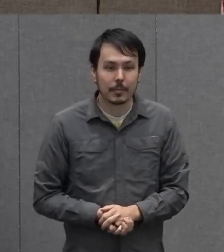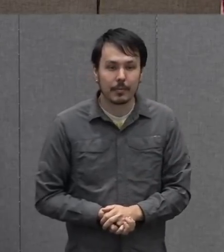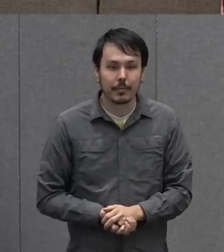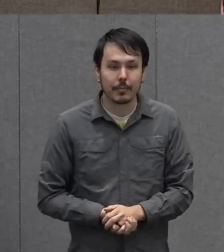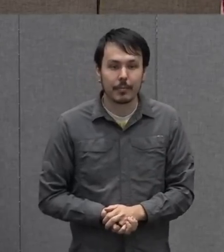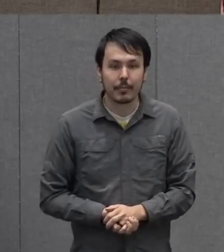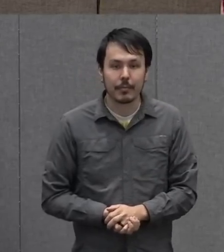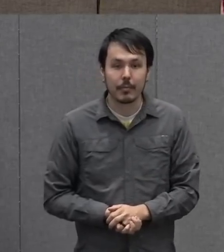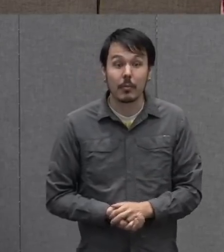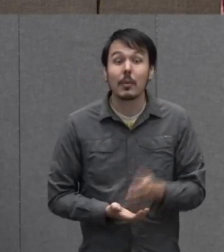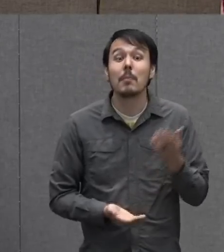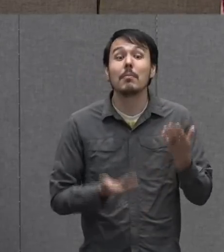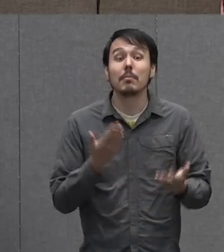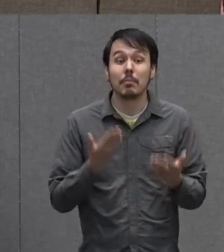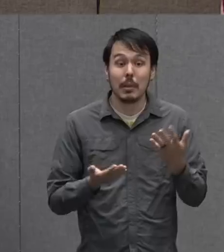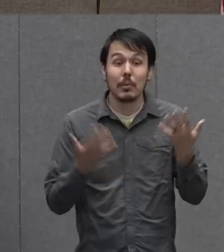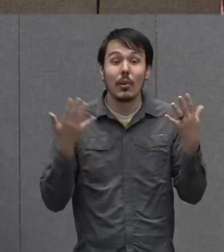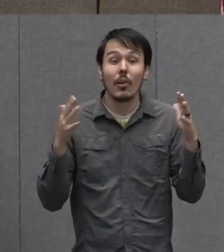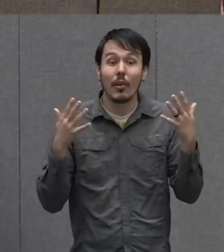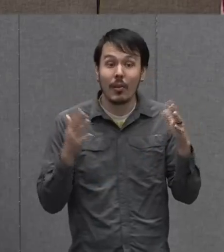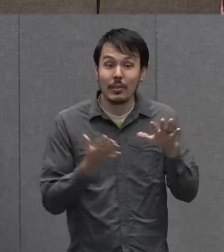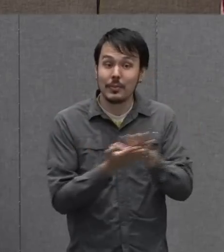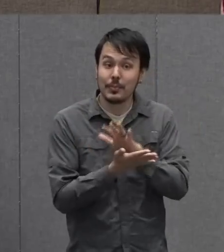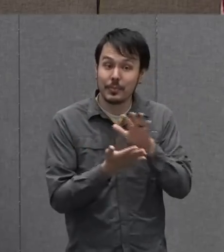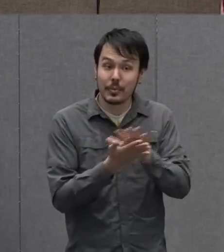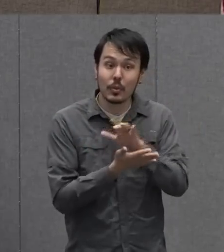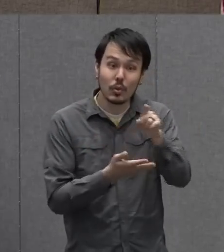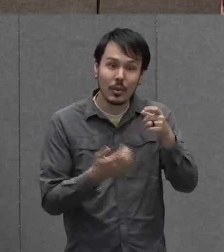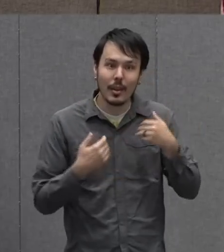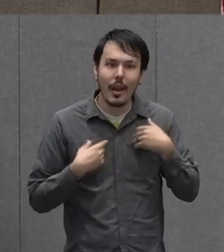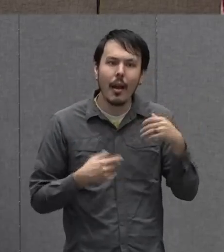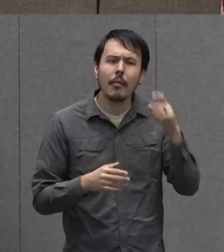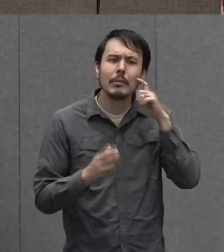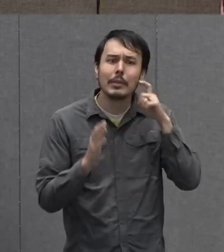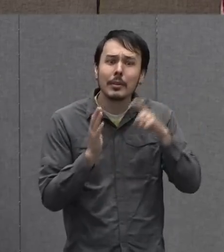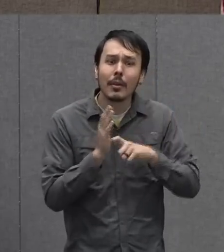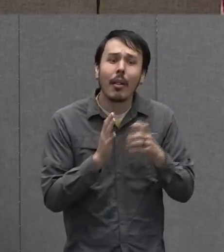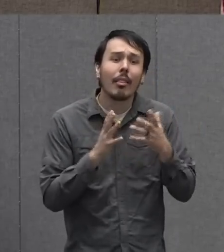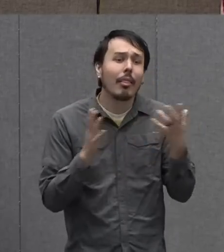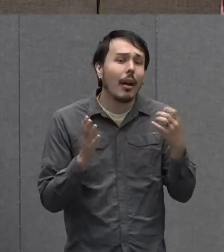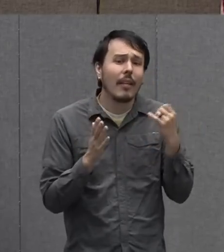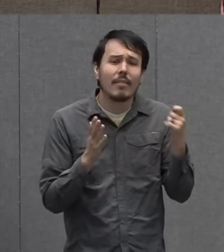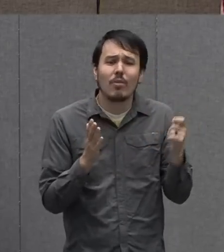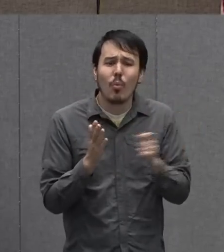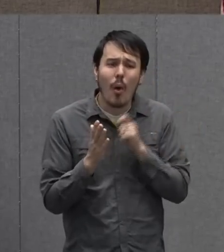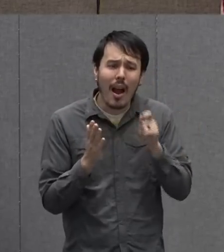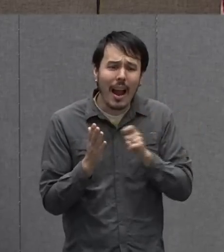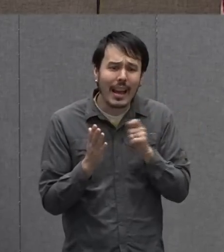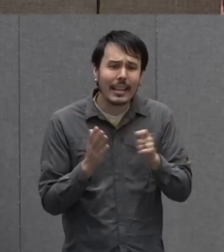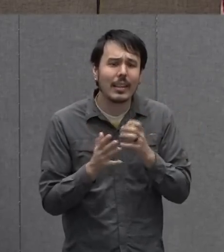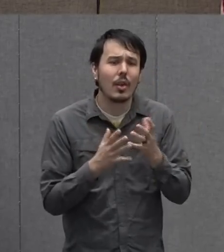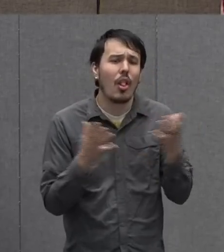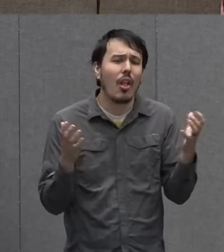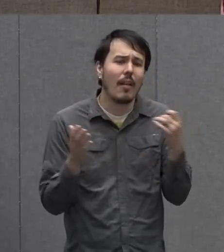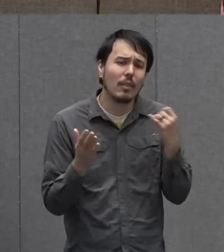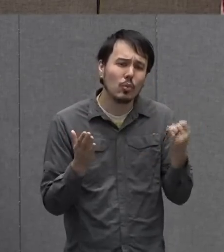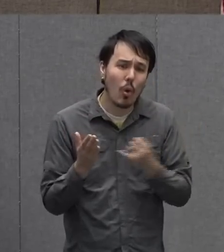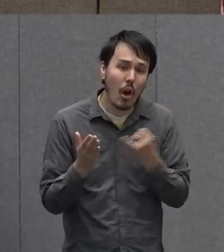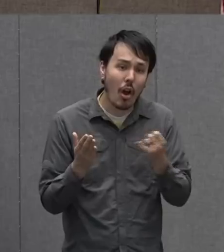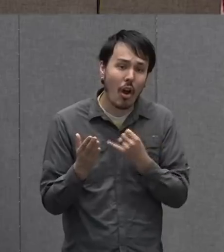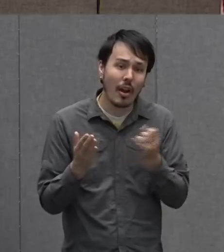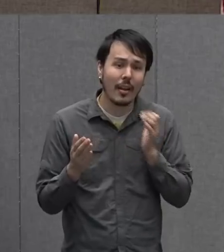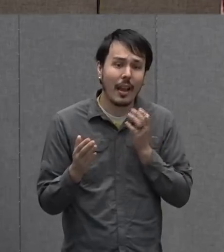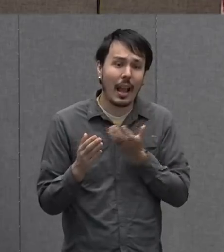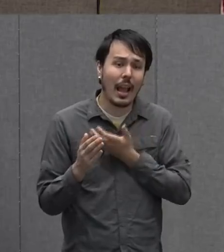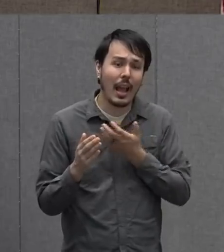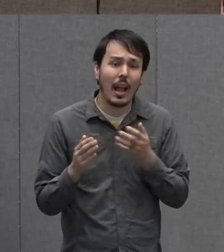Maybe you already have paper out. Have you noticed we do a lot of writing and drawing in this? We do.